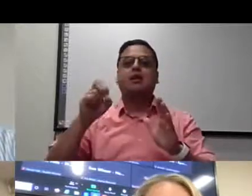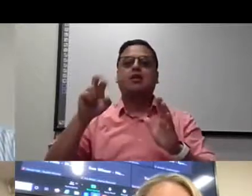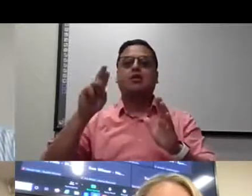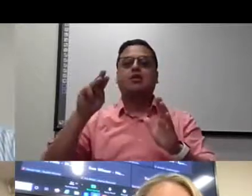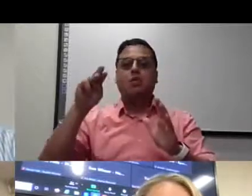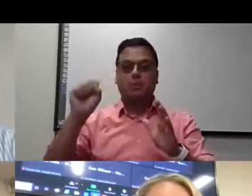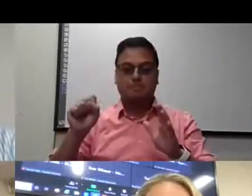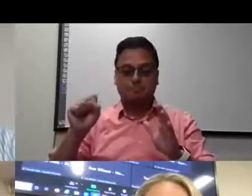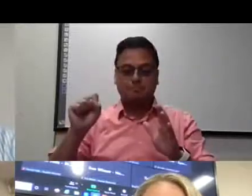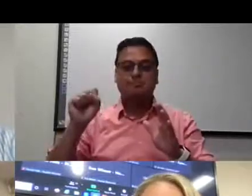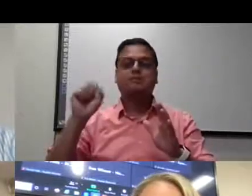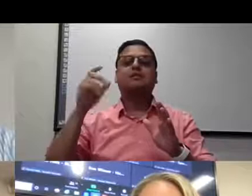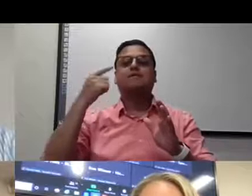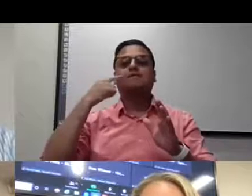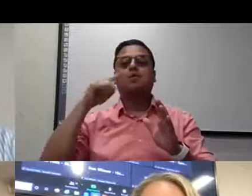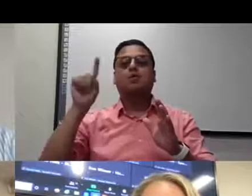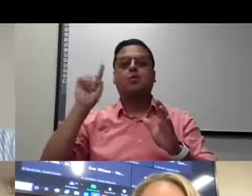health services contract for